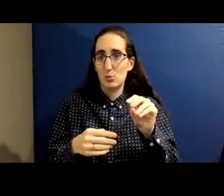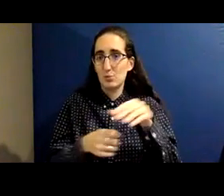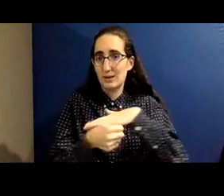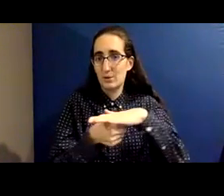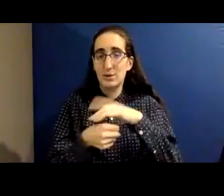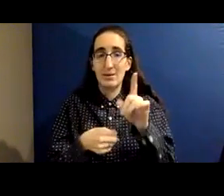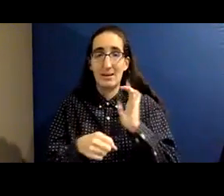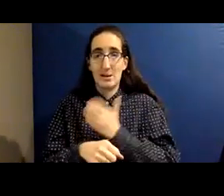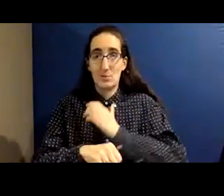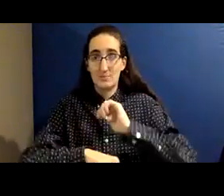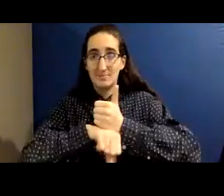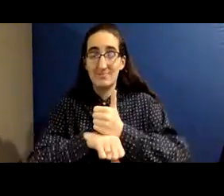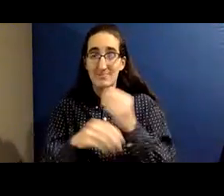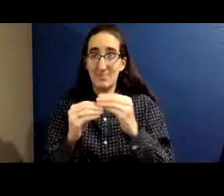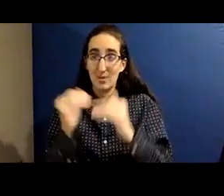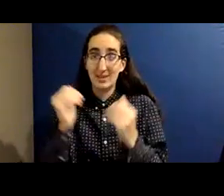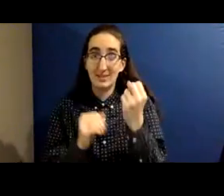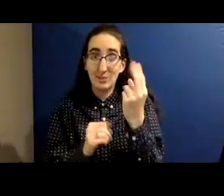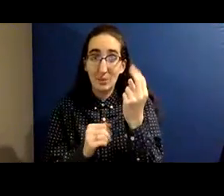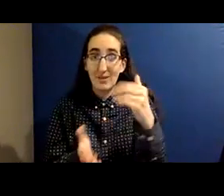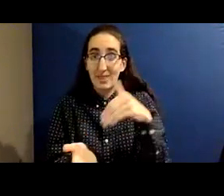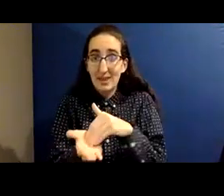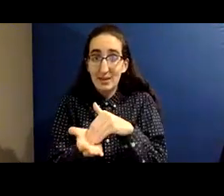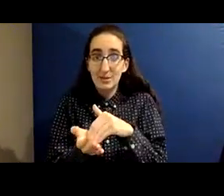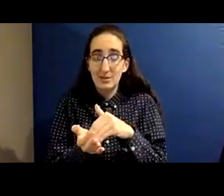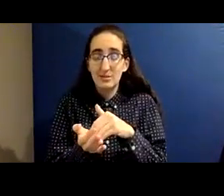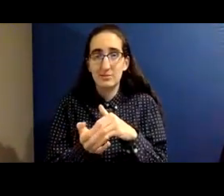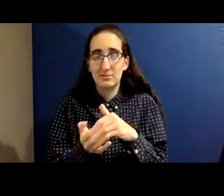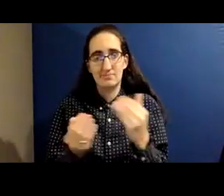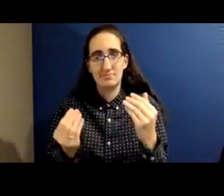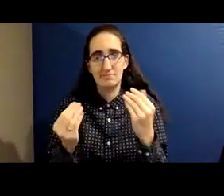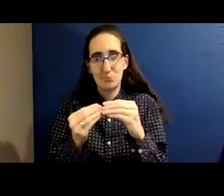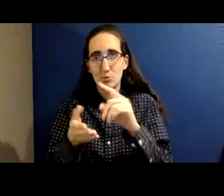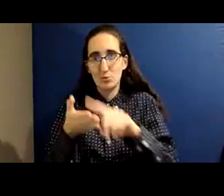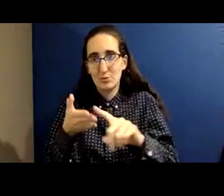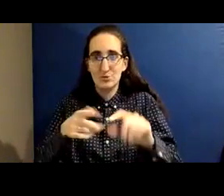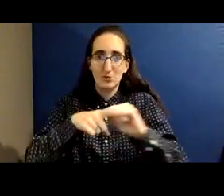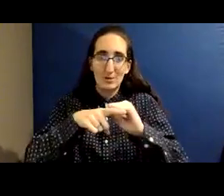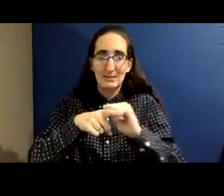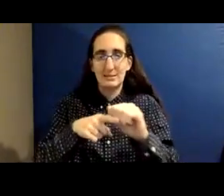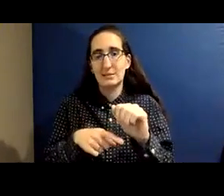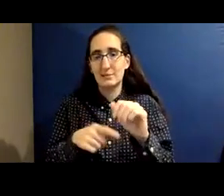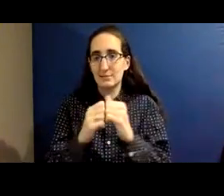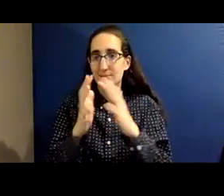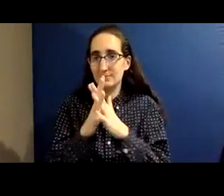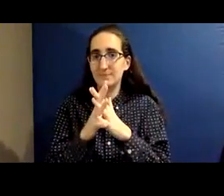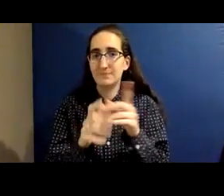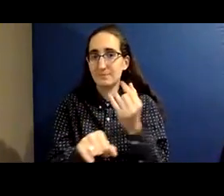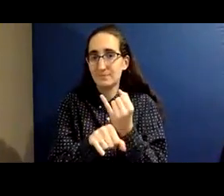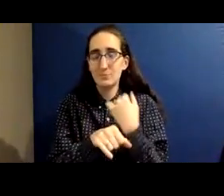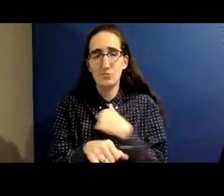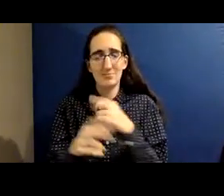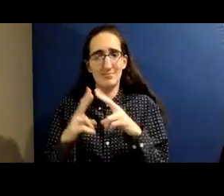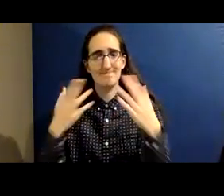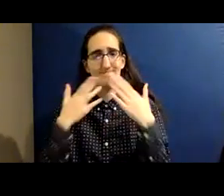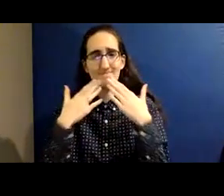Since our founding, we've served over 12,000 and reached many more through our research and training initiatives of JAG Institute. We are incredibly grateful